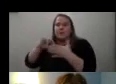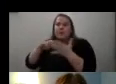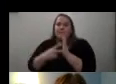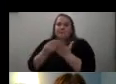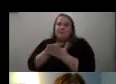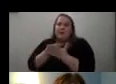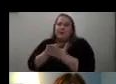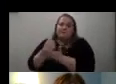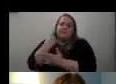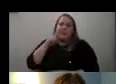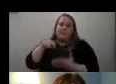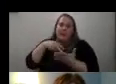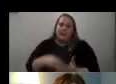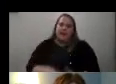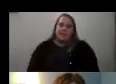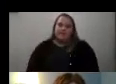ballet.